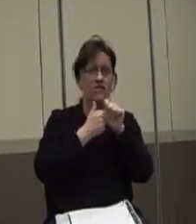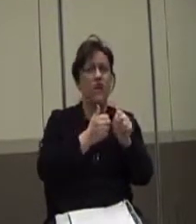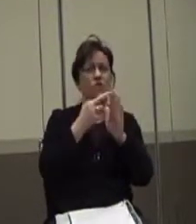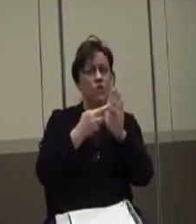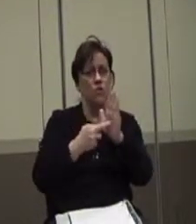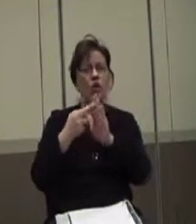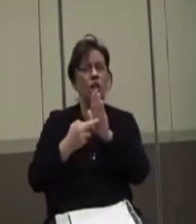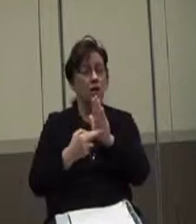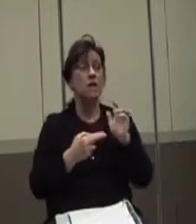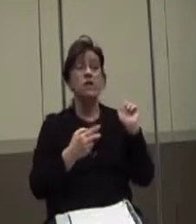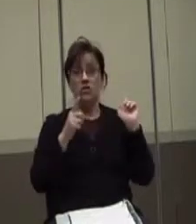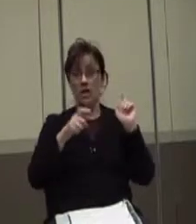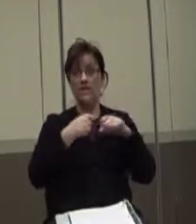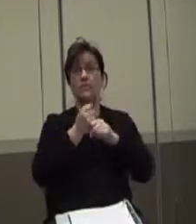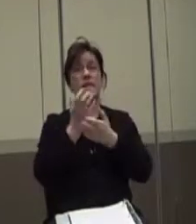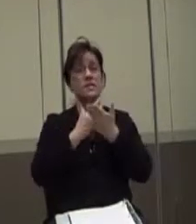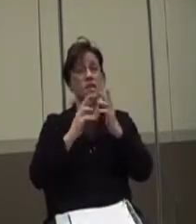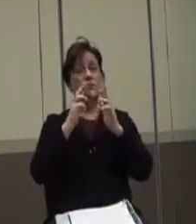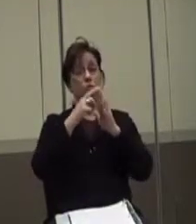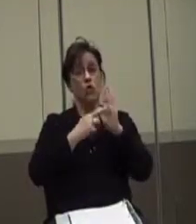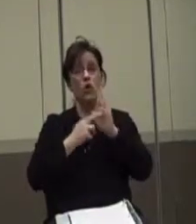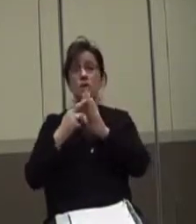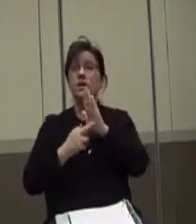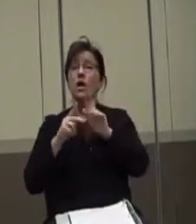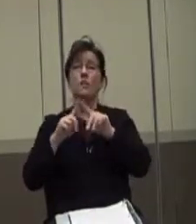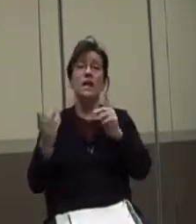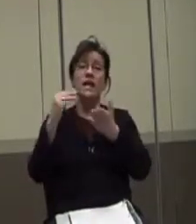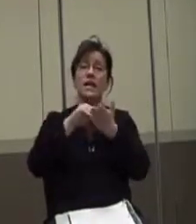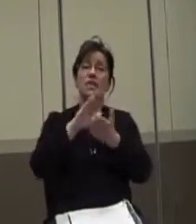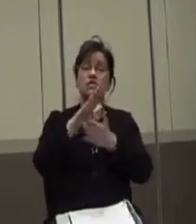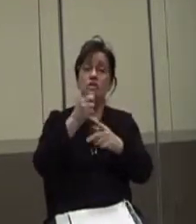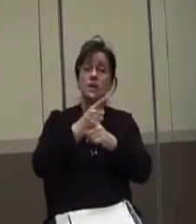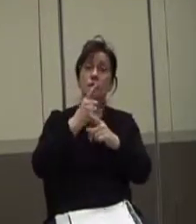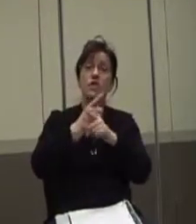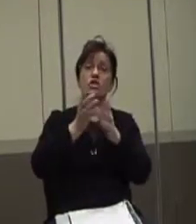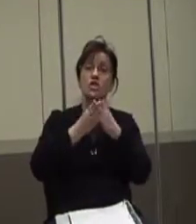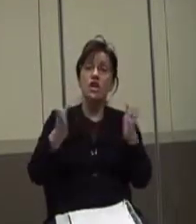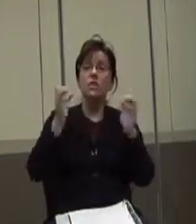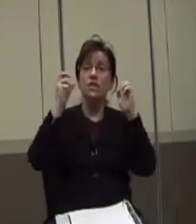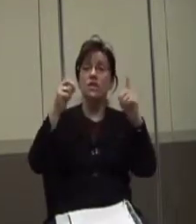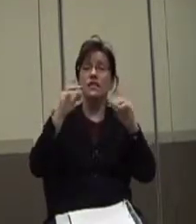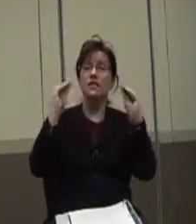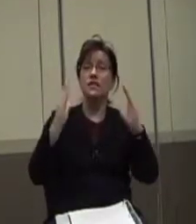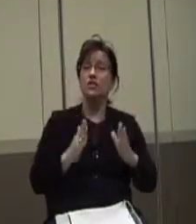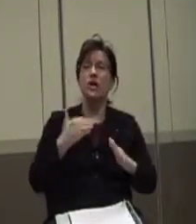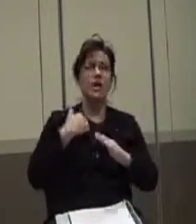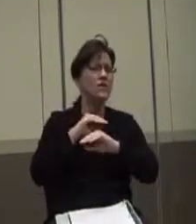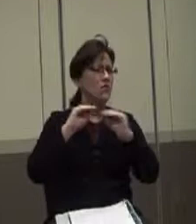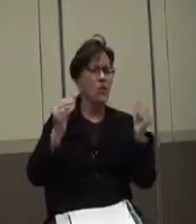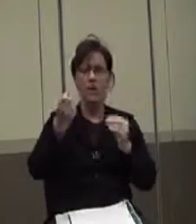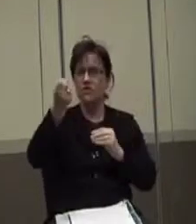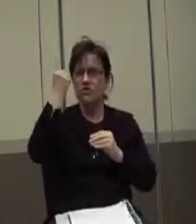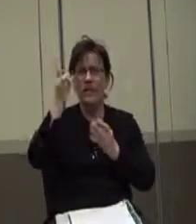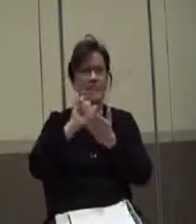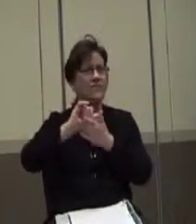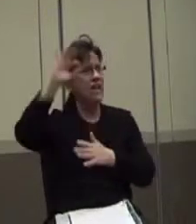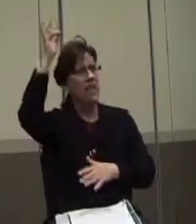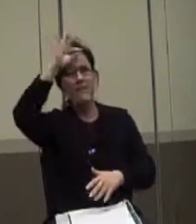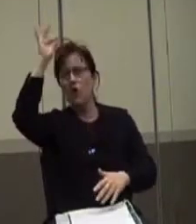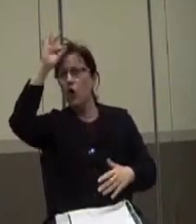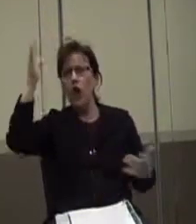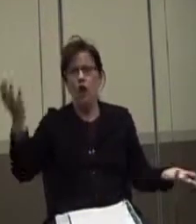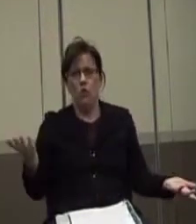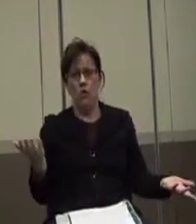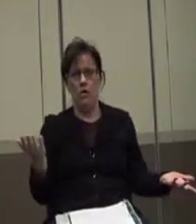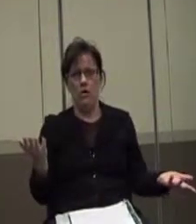we have to make some clarifications, which again, your typical general education teacher may have no understanding of that whatsoever,